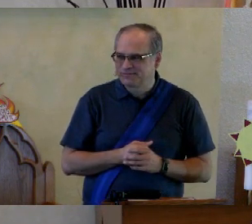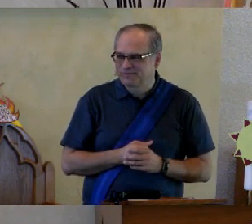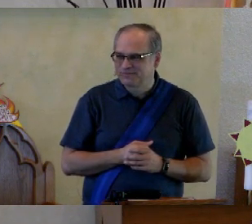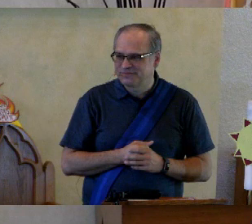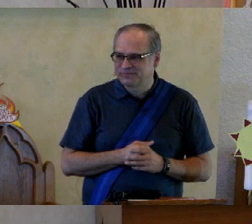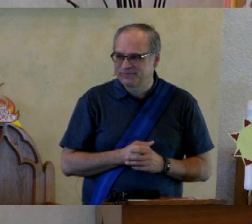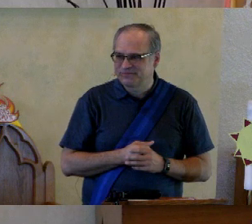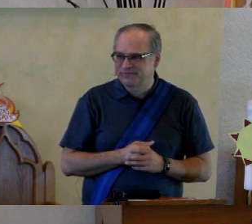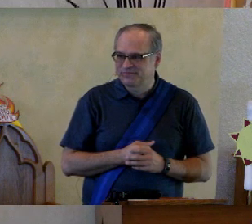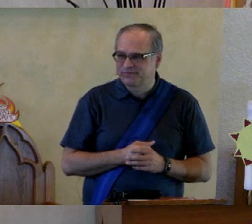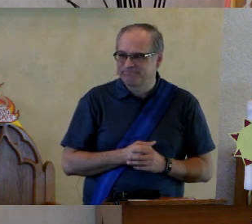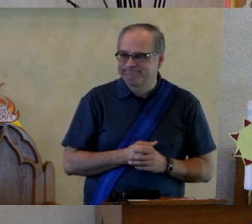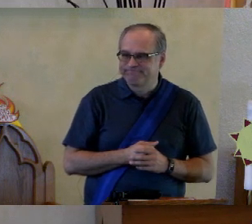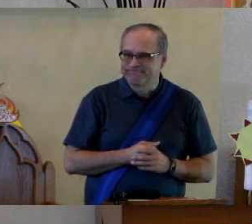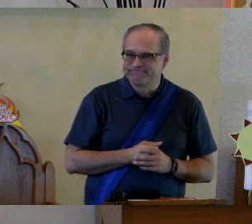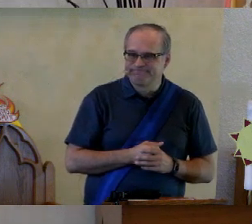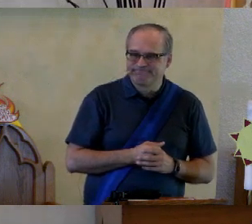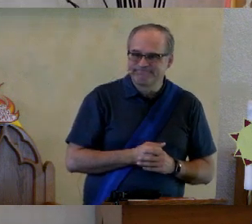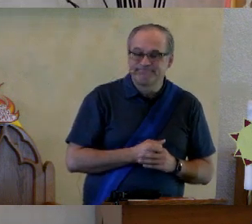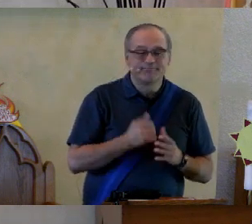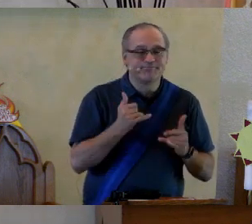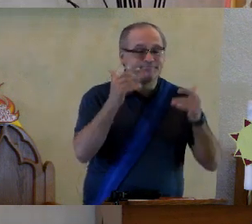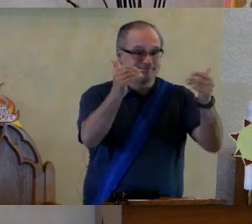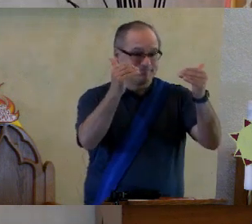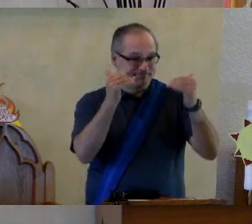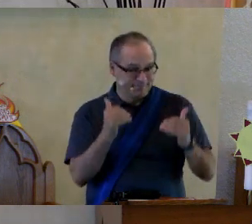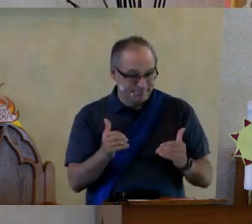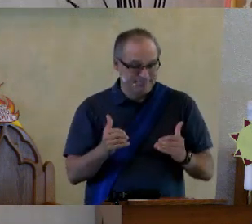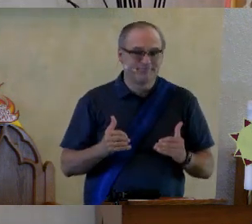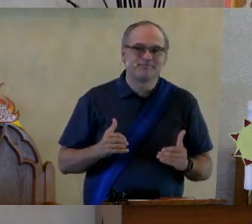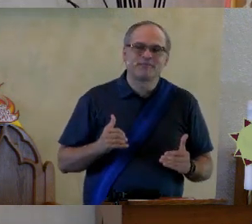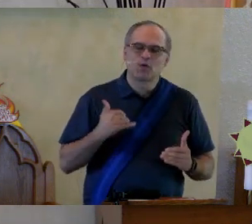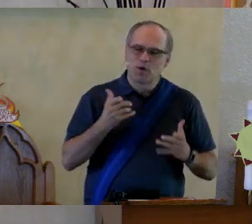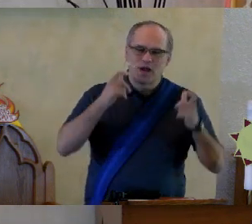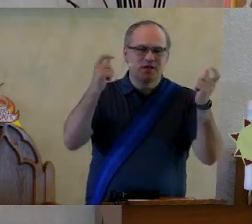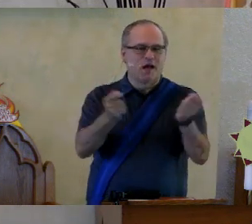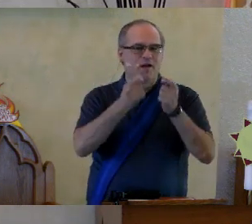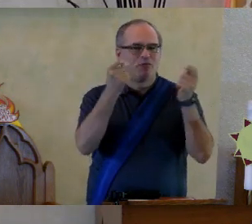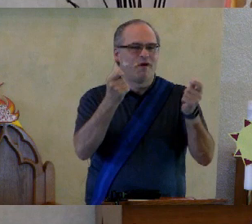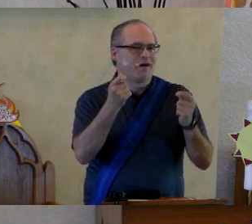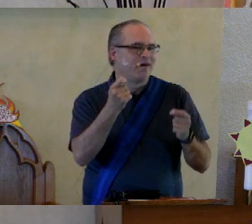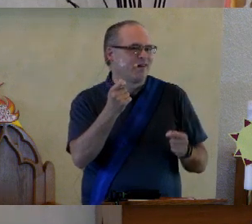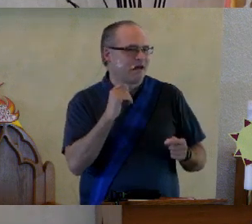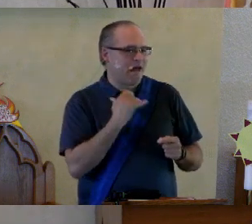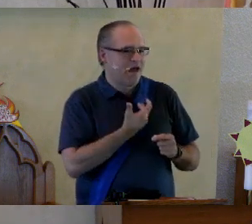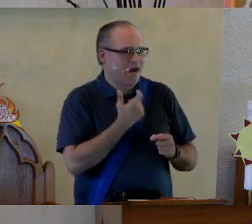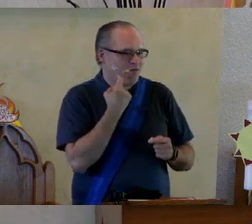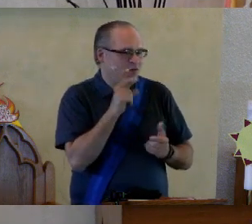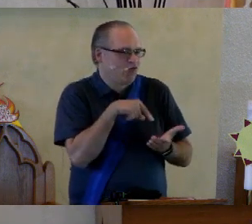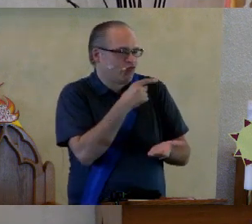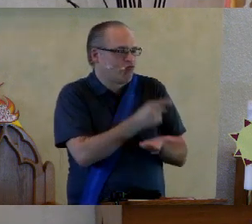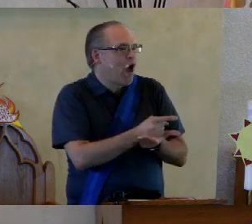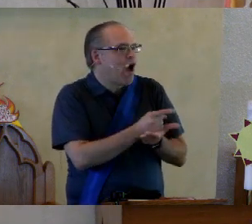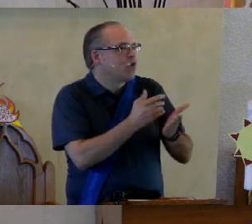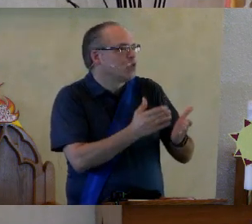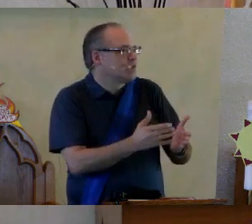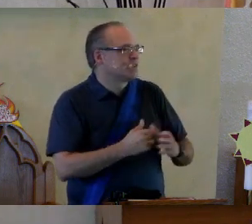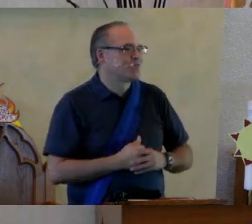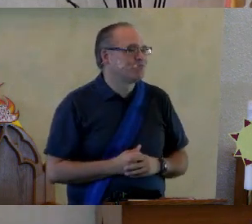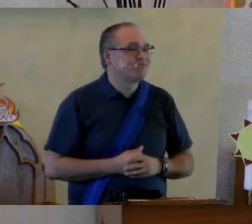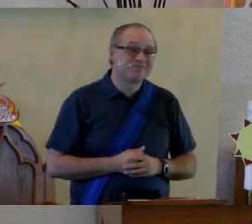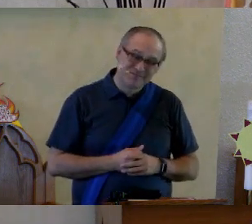We want to switch now to a celebration of our graduates. It's been a hard year for people